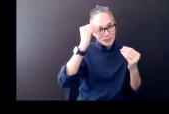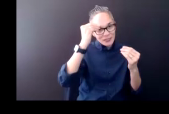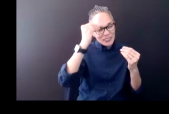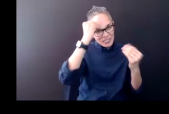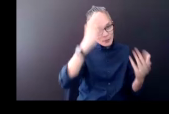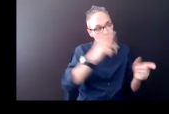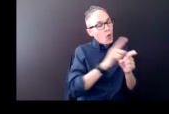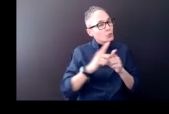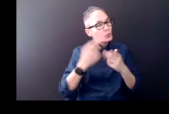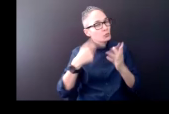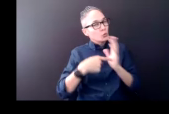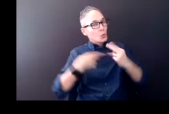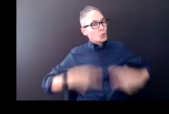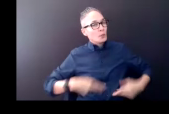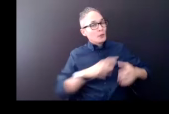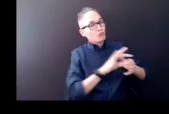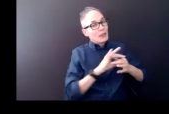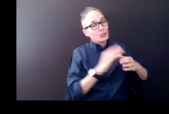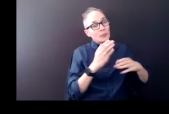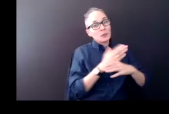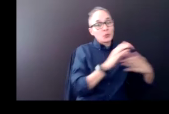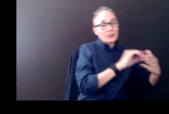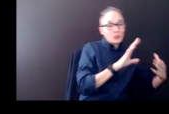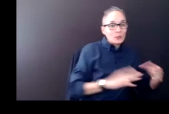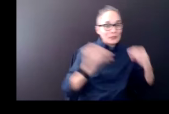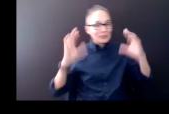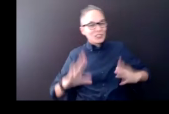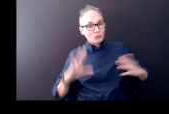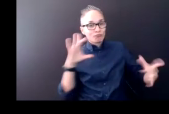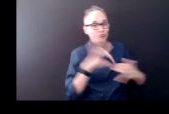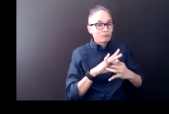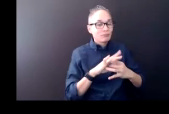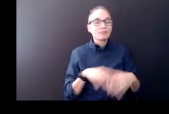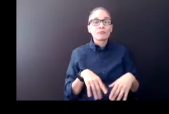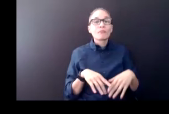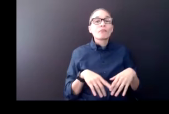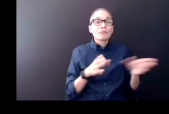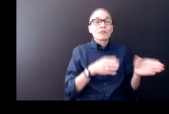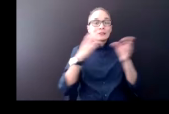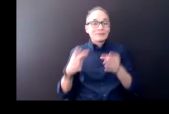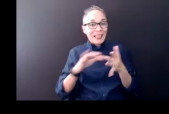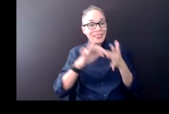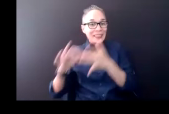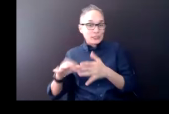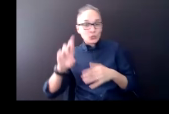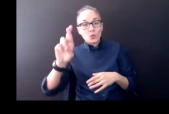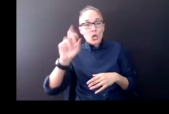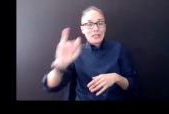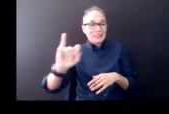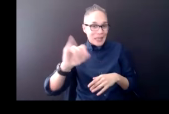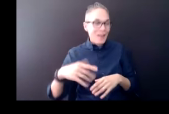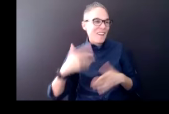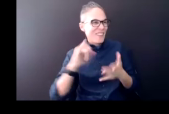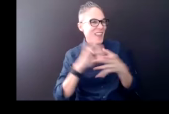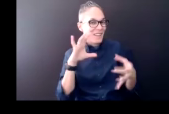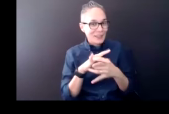interaction between professors and students, and also builds onto that RSI, bridging that RSI connection